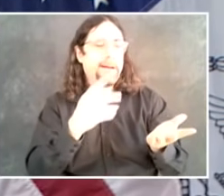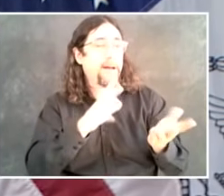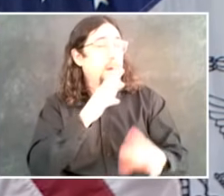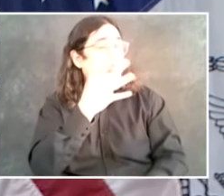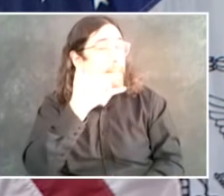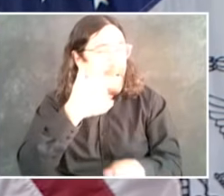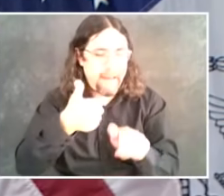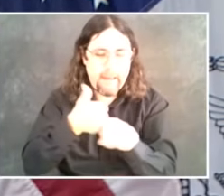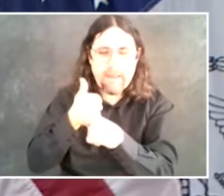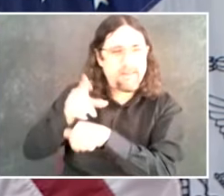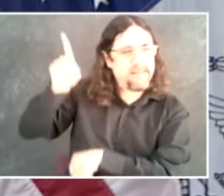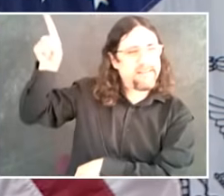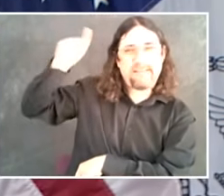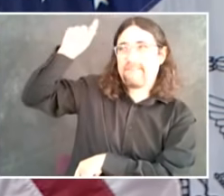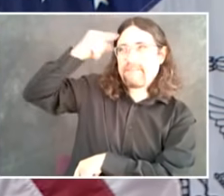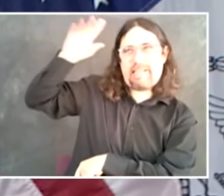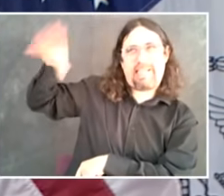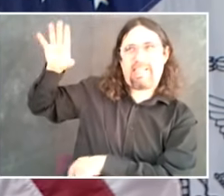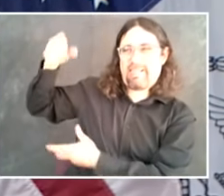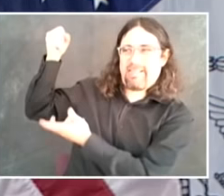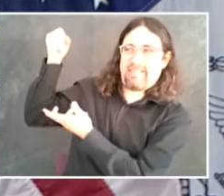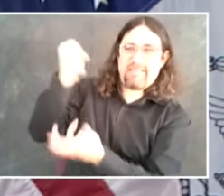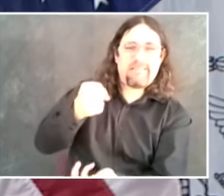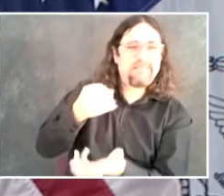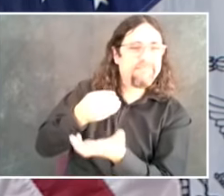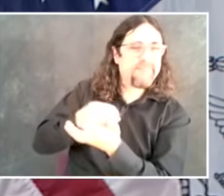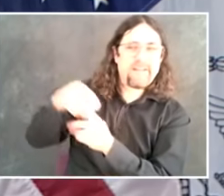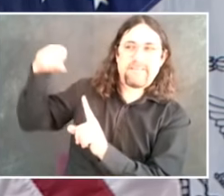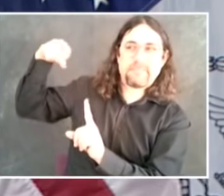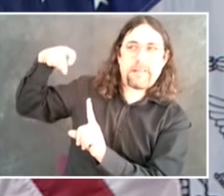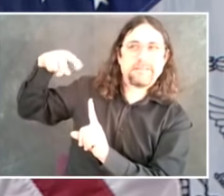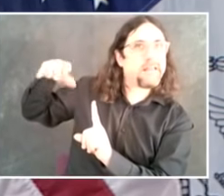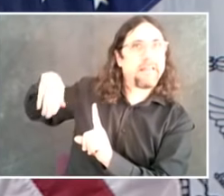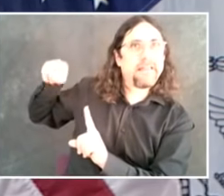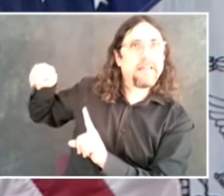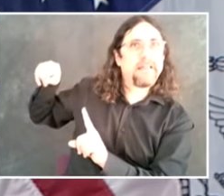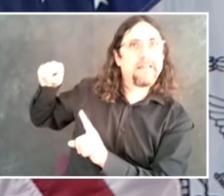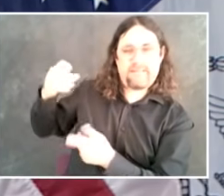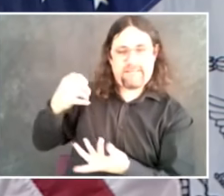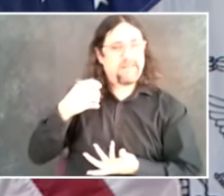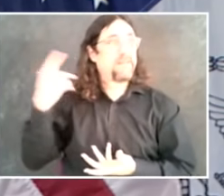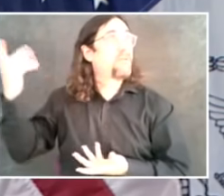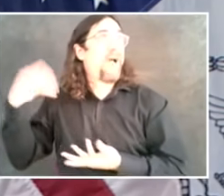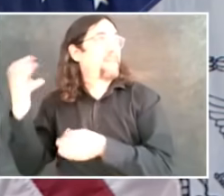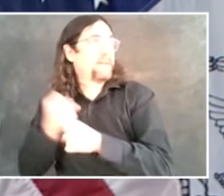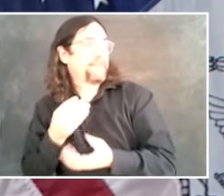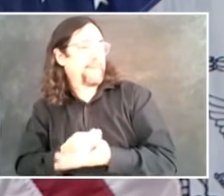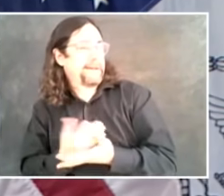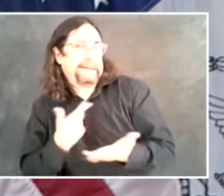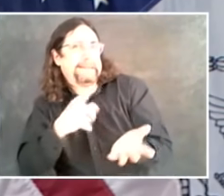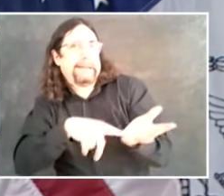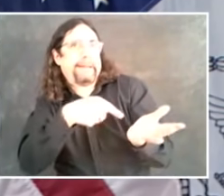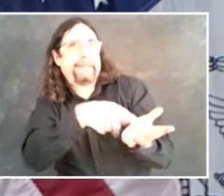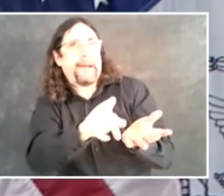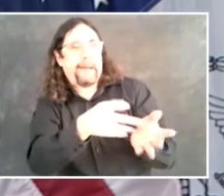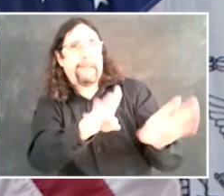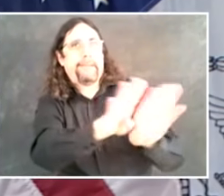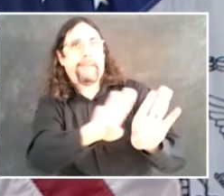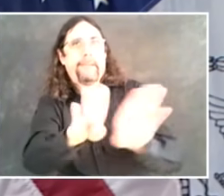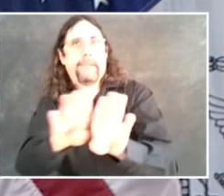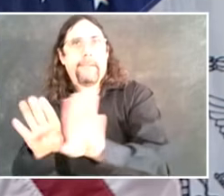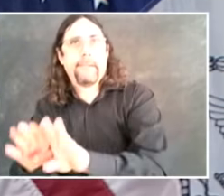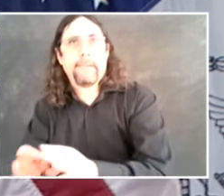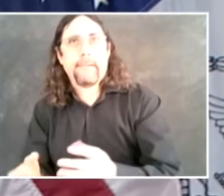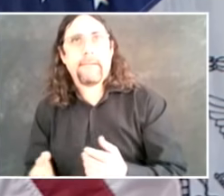hole because of a crisis we didn't ask for and we didn't create. Came to us from another place. But all of you have